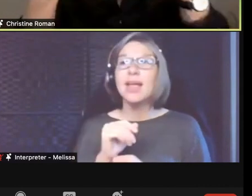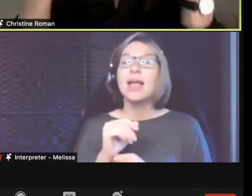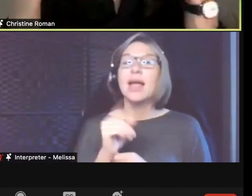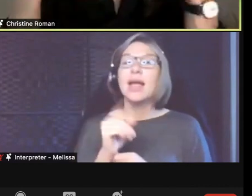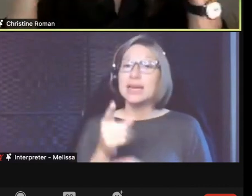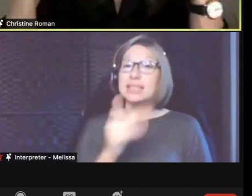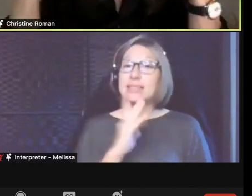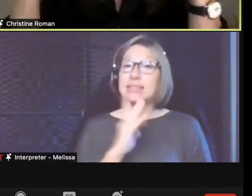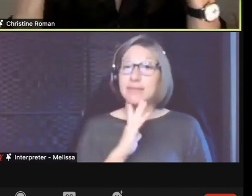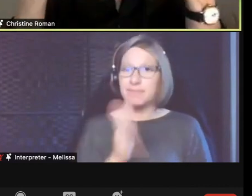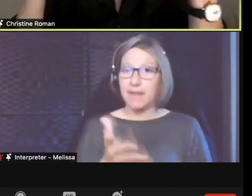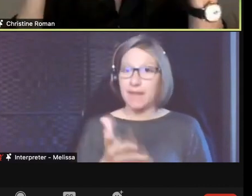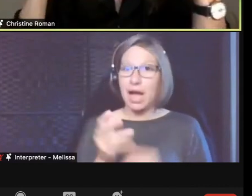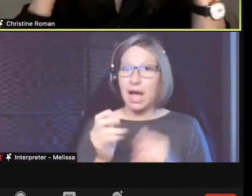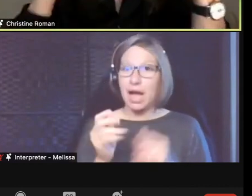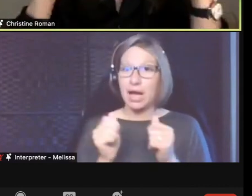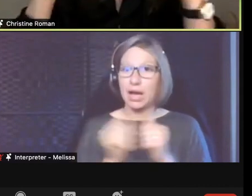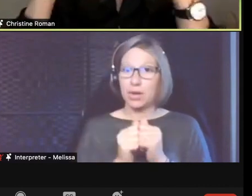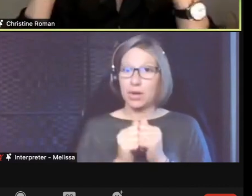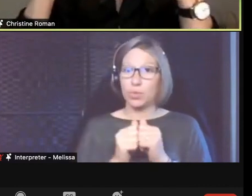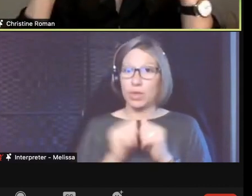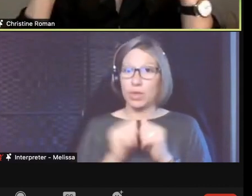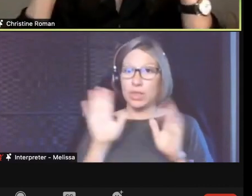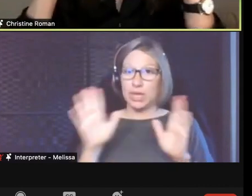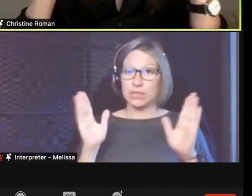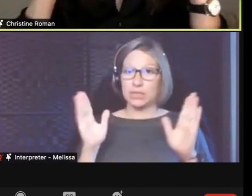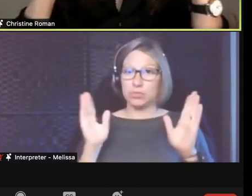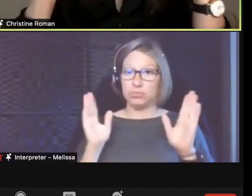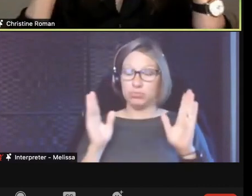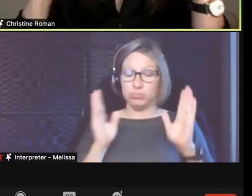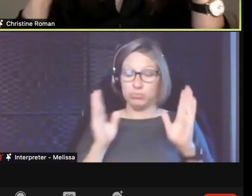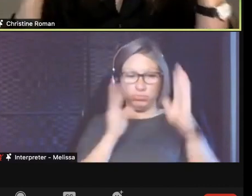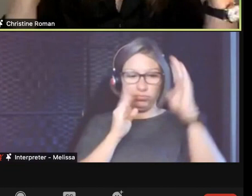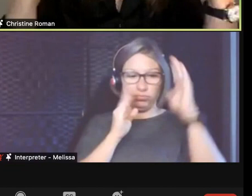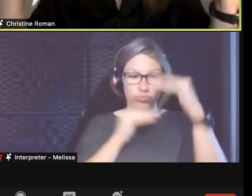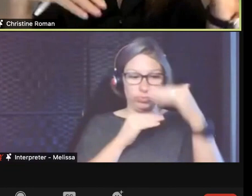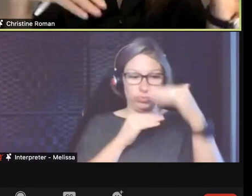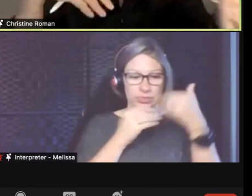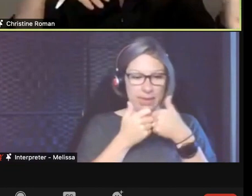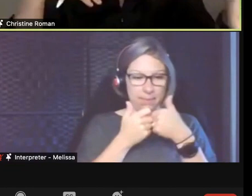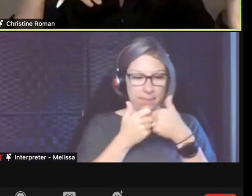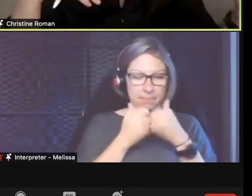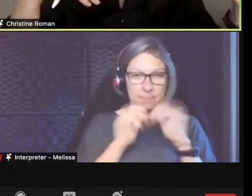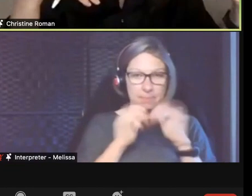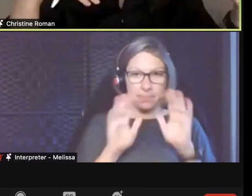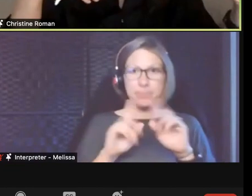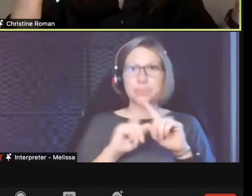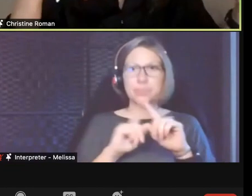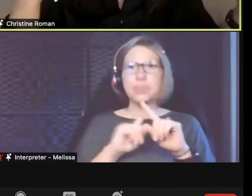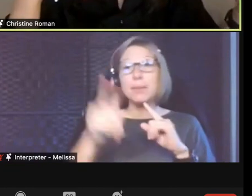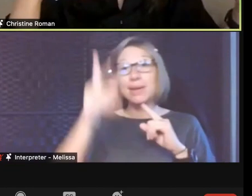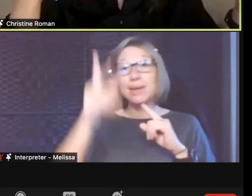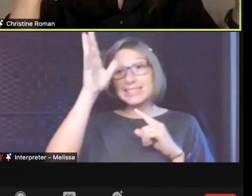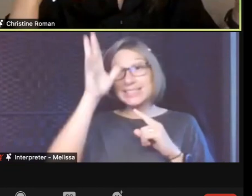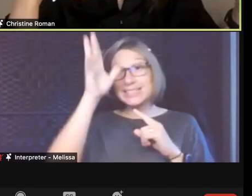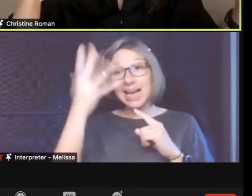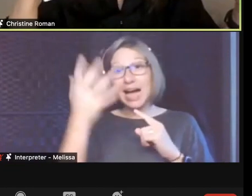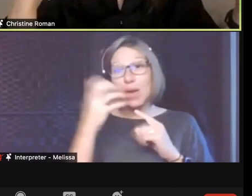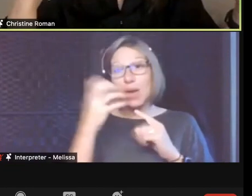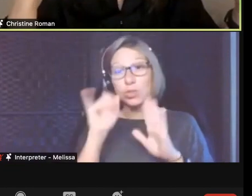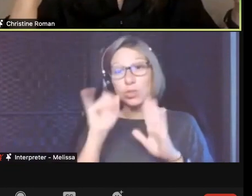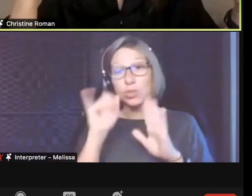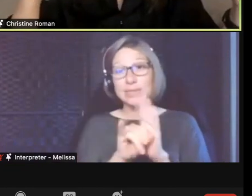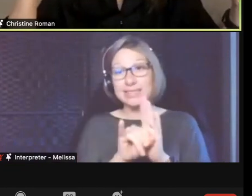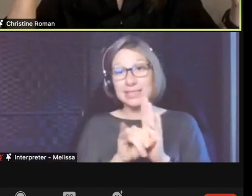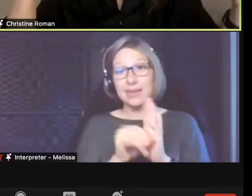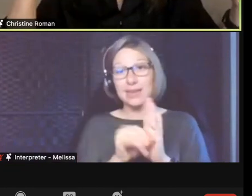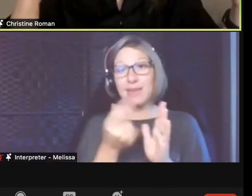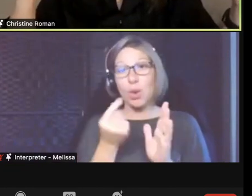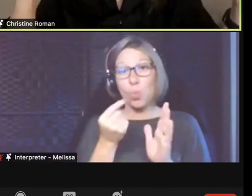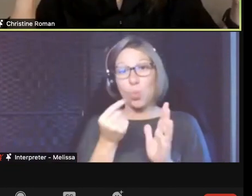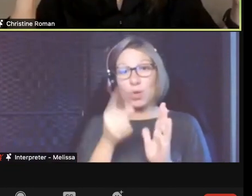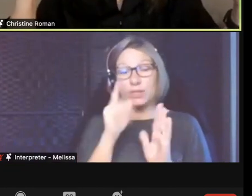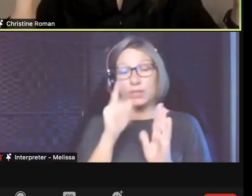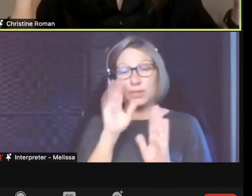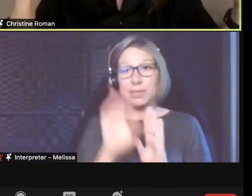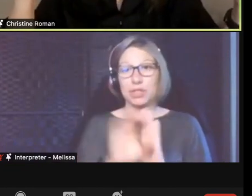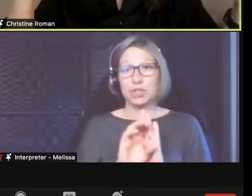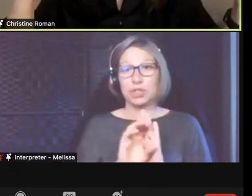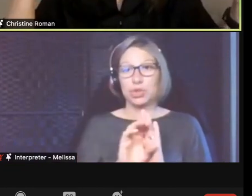fine with his own little world and his own little game. But his dad wants him to identify what this picture is. And